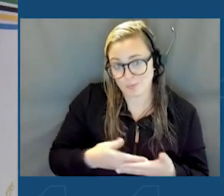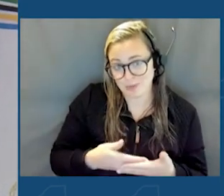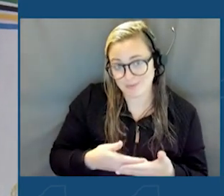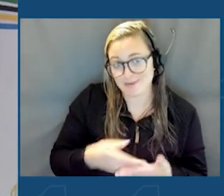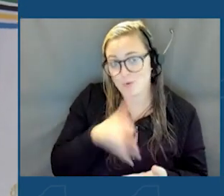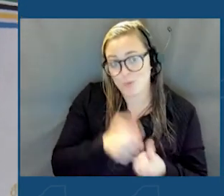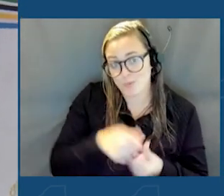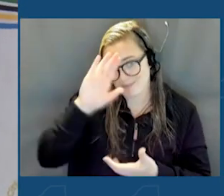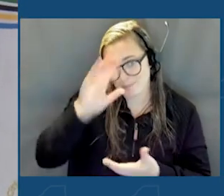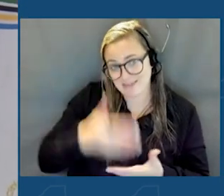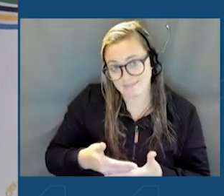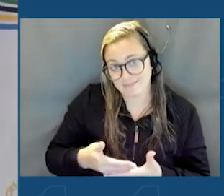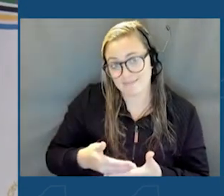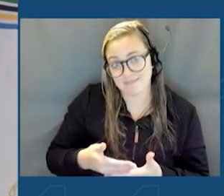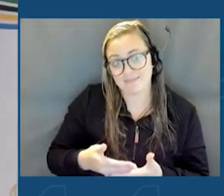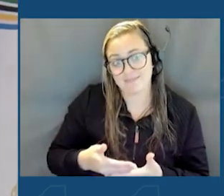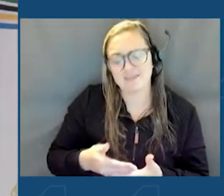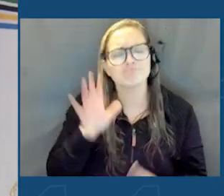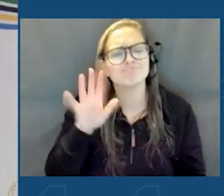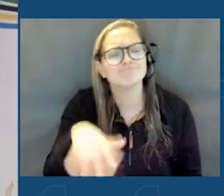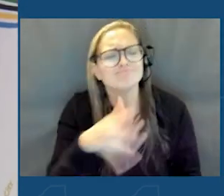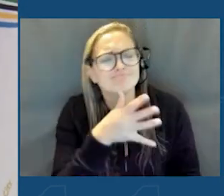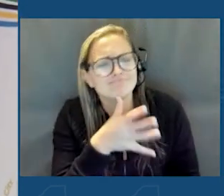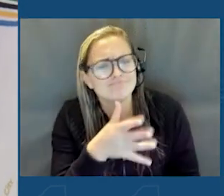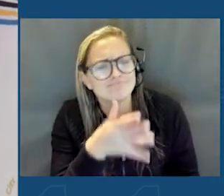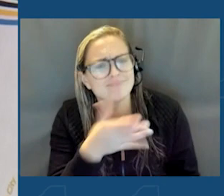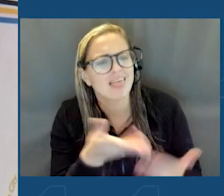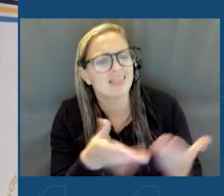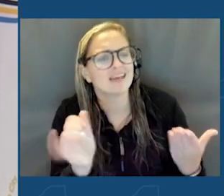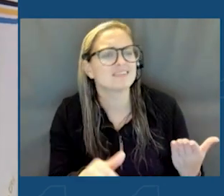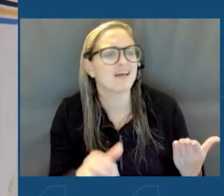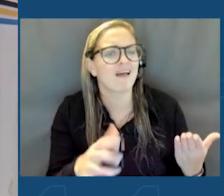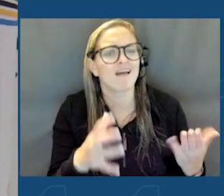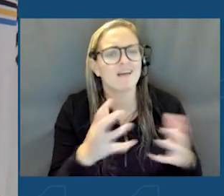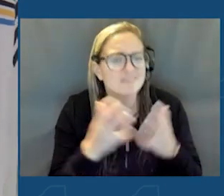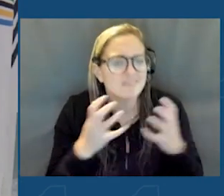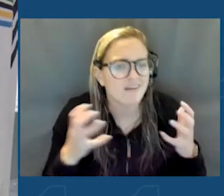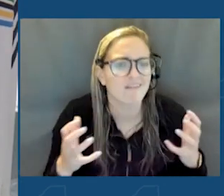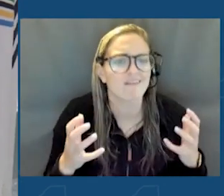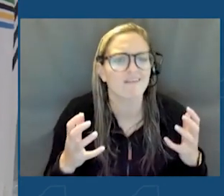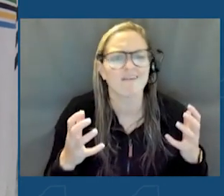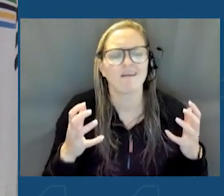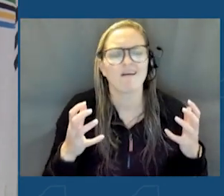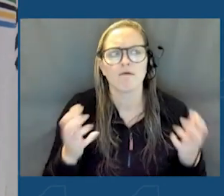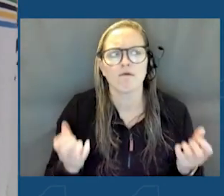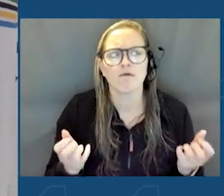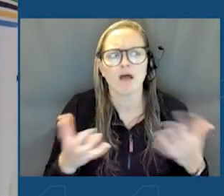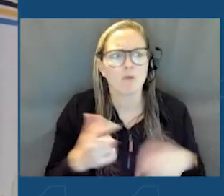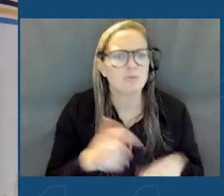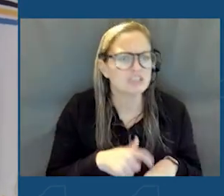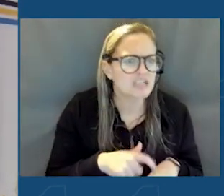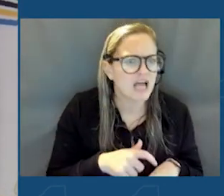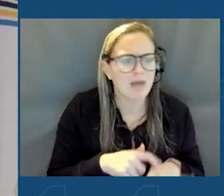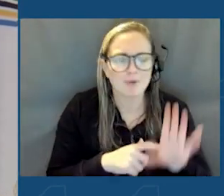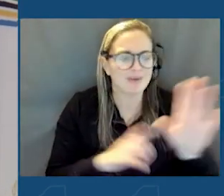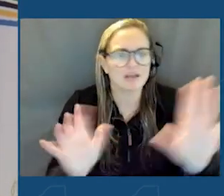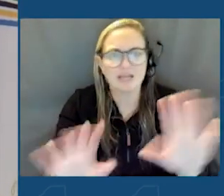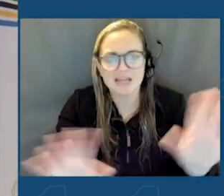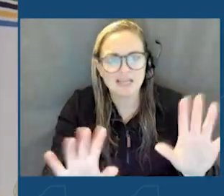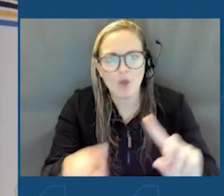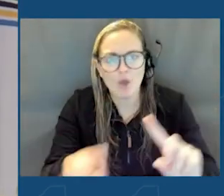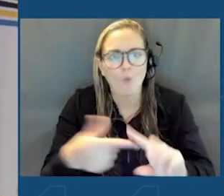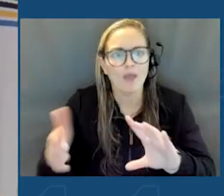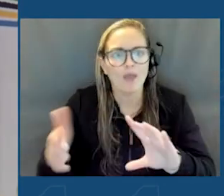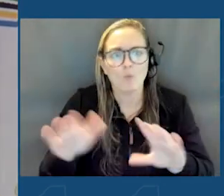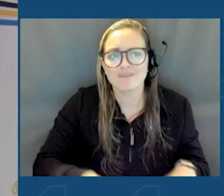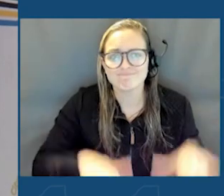son. He says, Mom, like, things like Santa Claus and everything like that, like, how long does it take? And you have to tell her. I said, honey, when we brought you up to